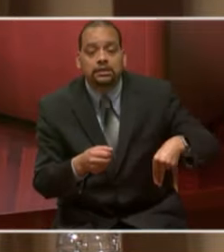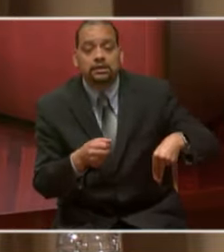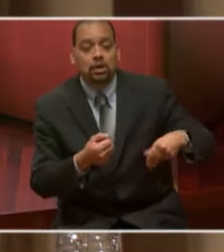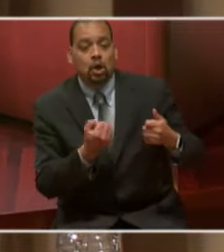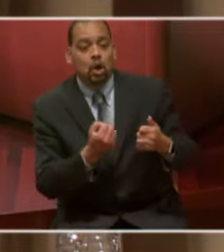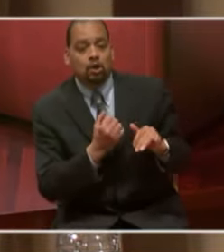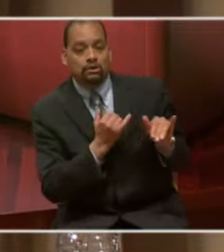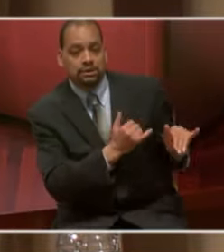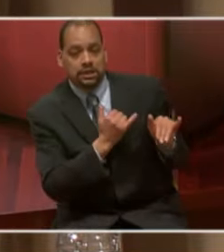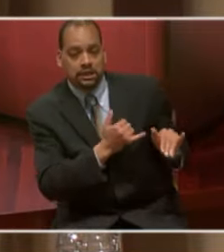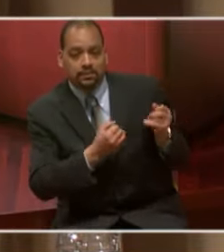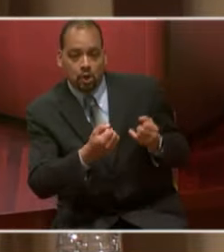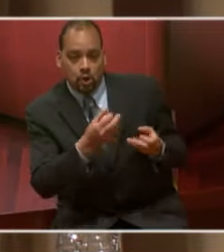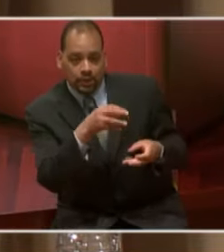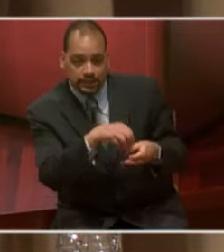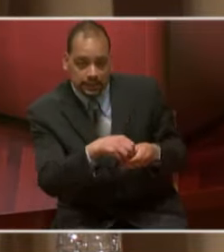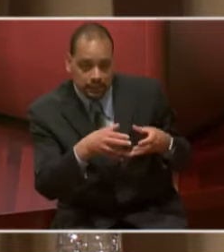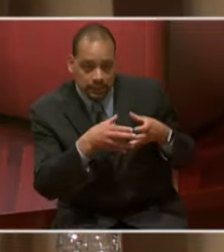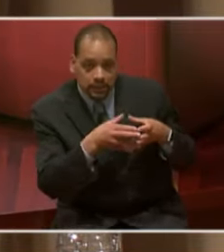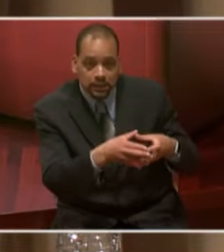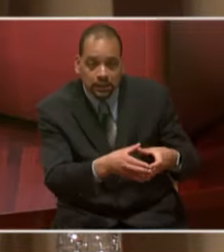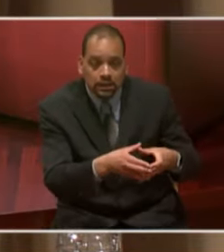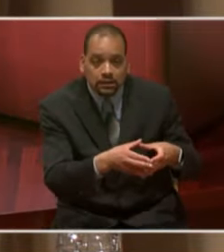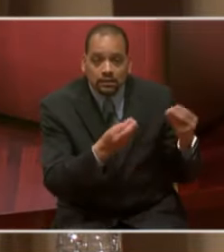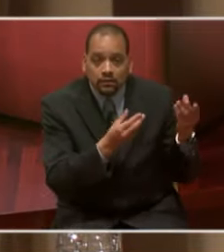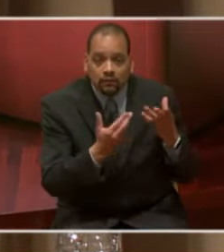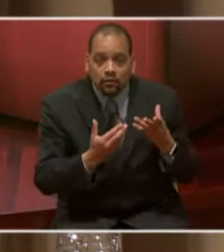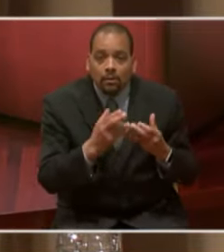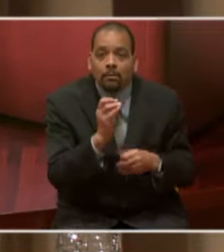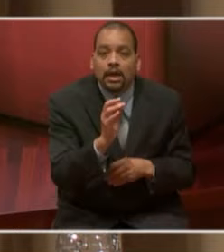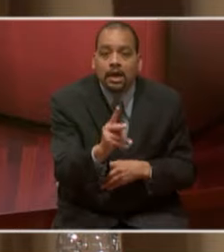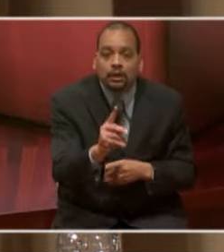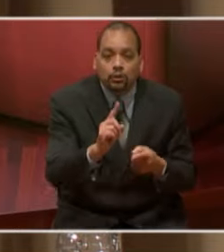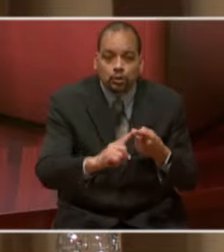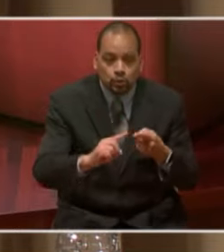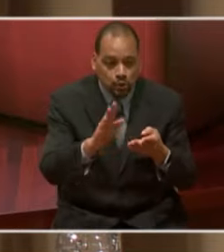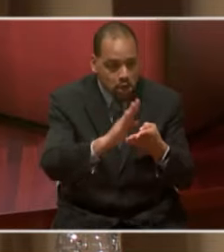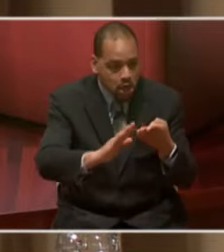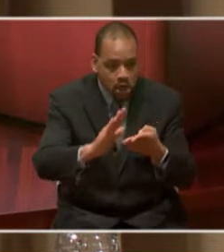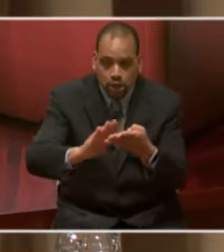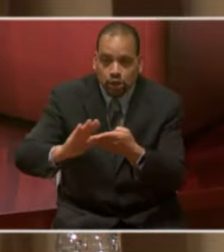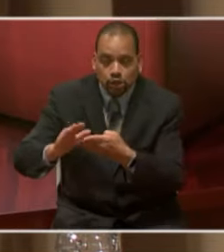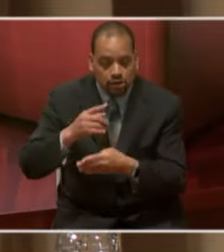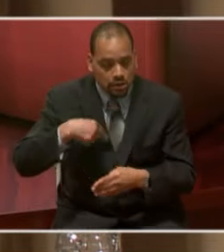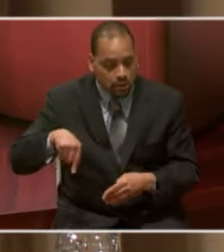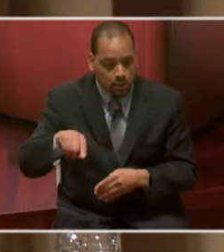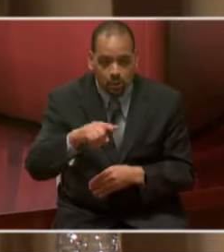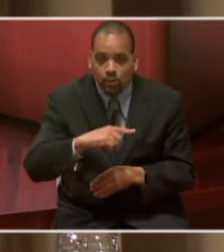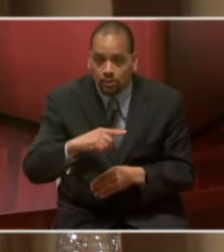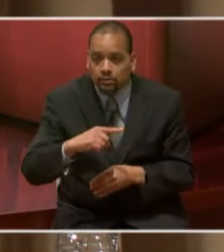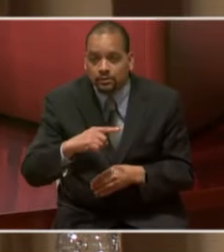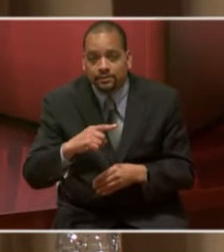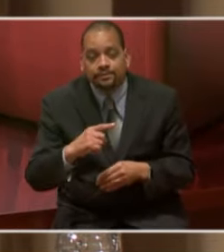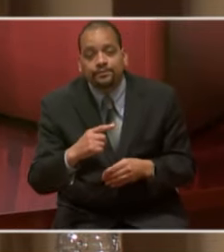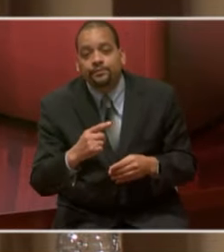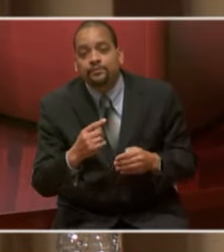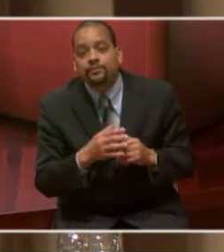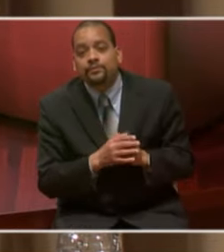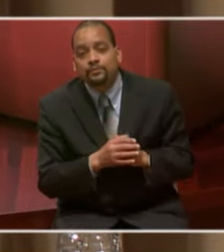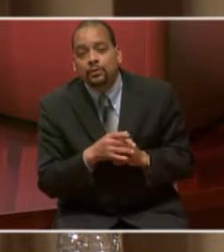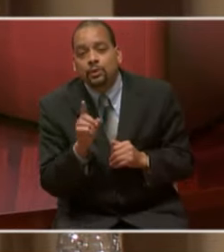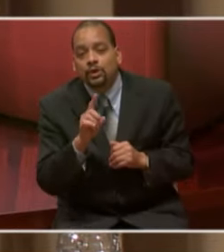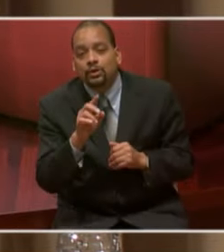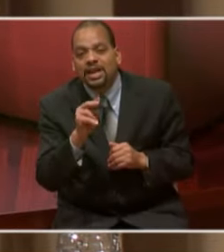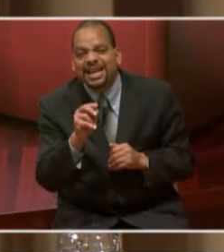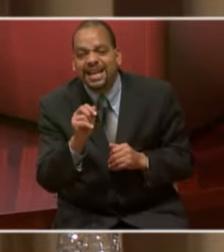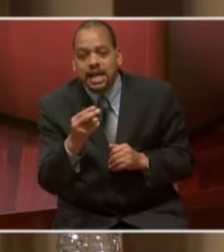several different places, trying not to alarm anybody, or make people aware that he was buying all